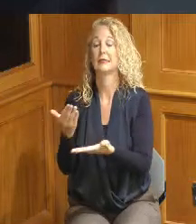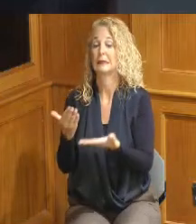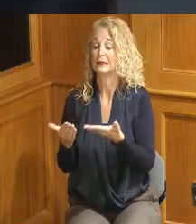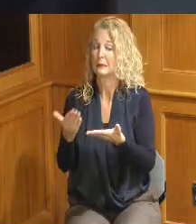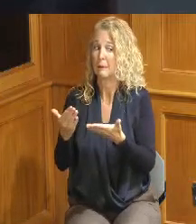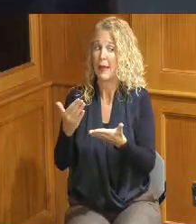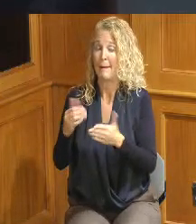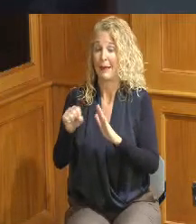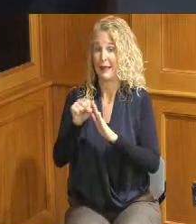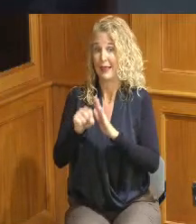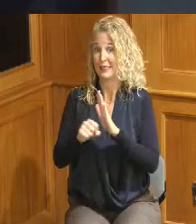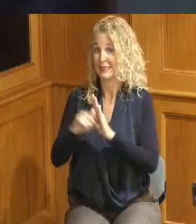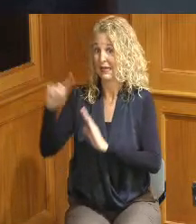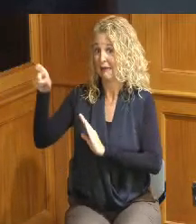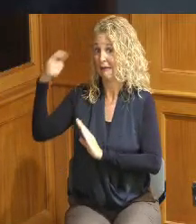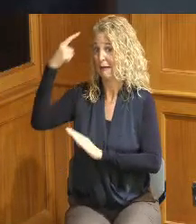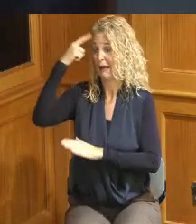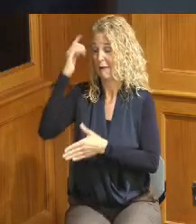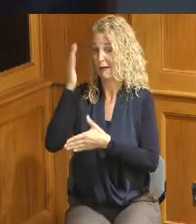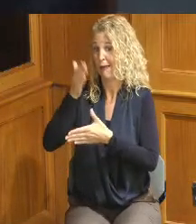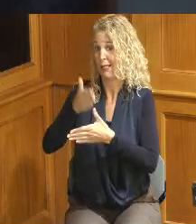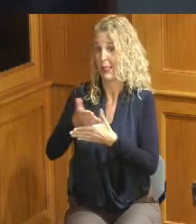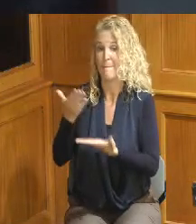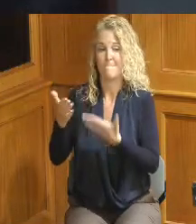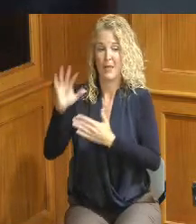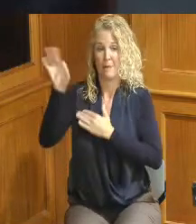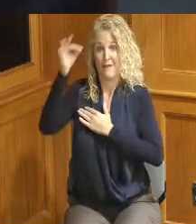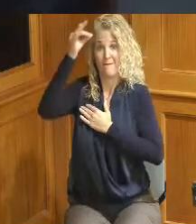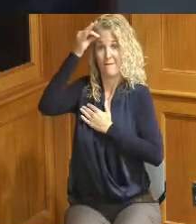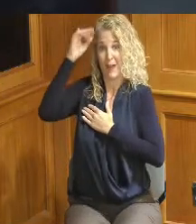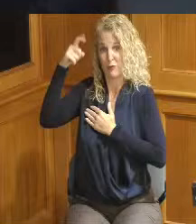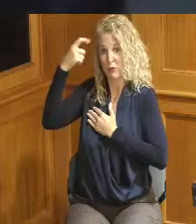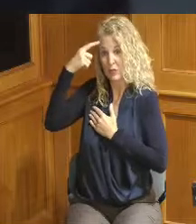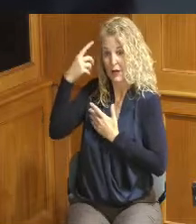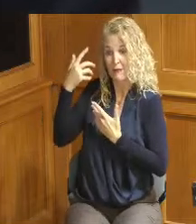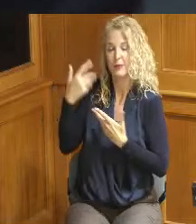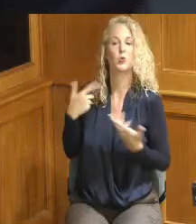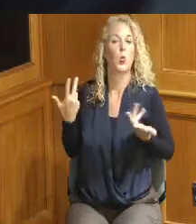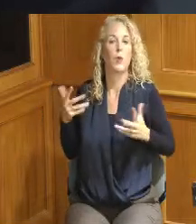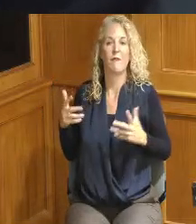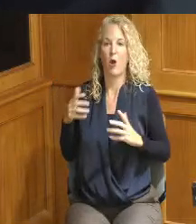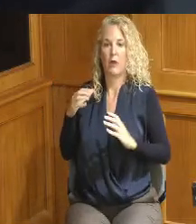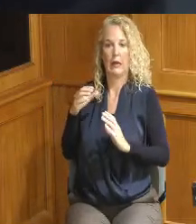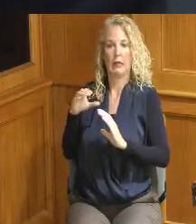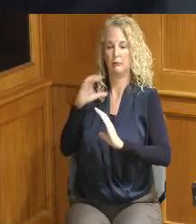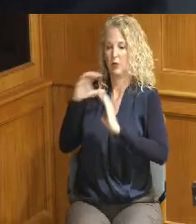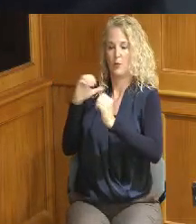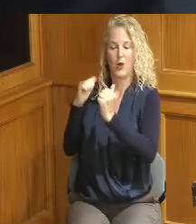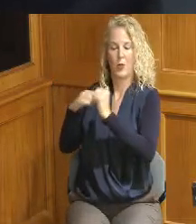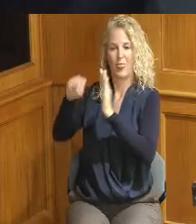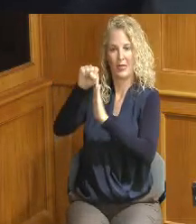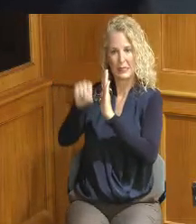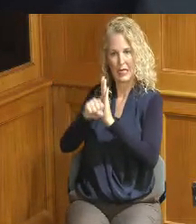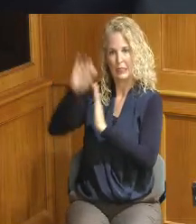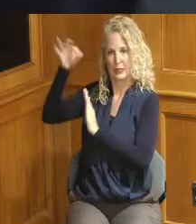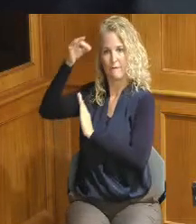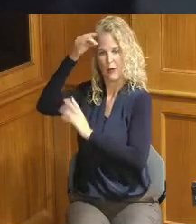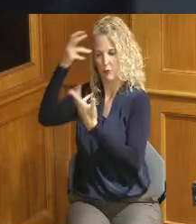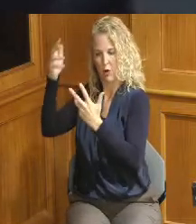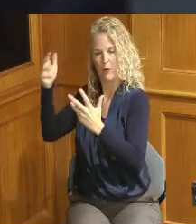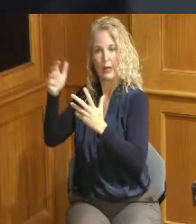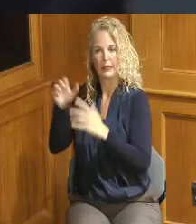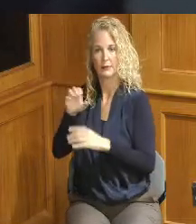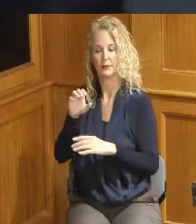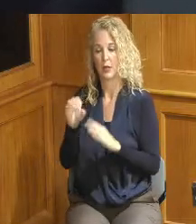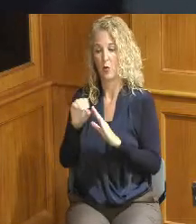governor or our federal representatives, both of which we've communicated with all of our federal and state representatives during this event, and Ohio